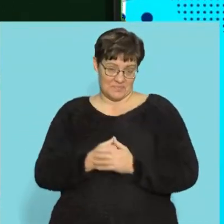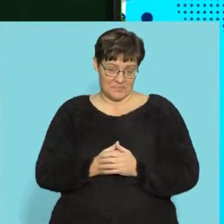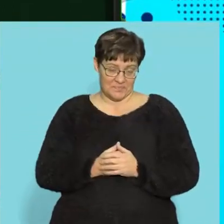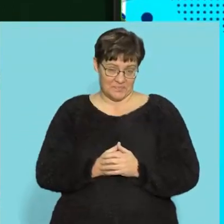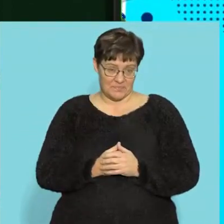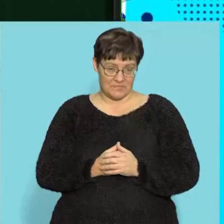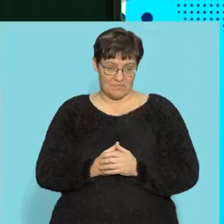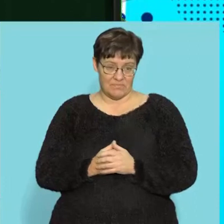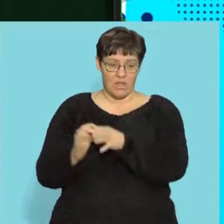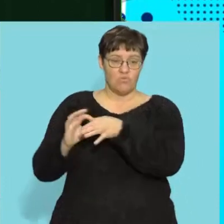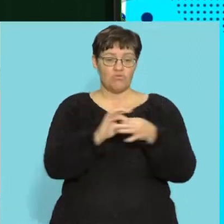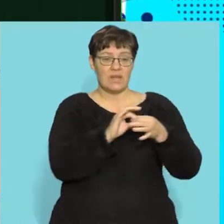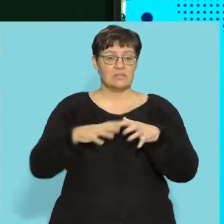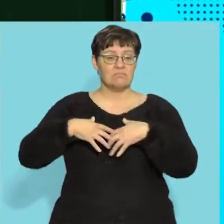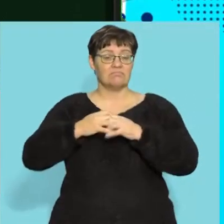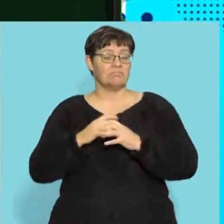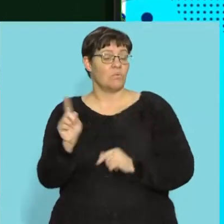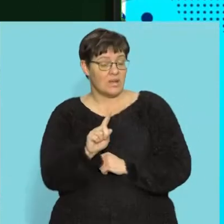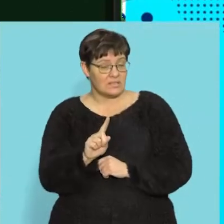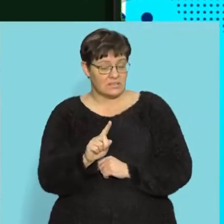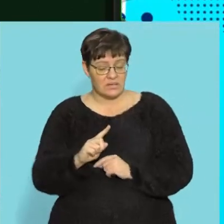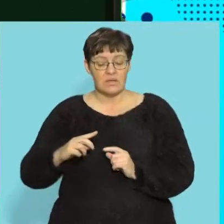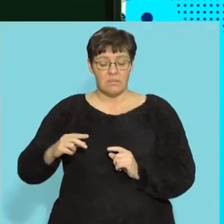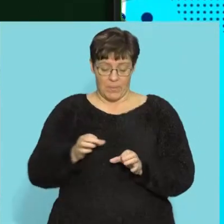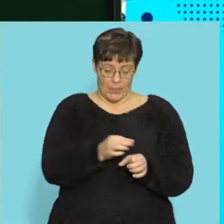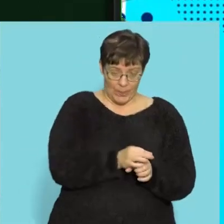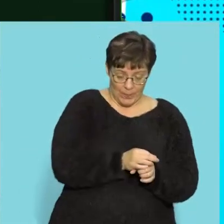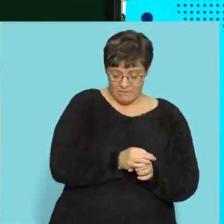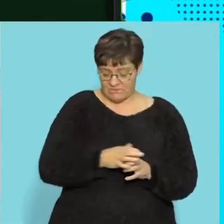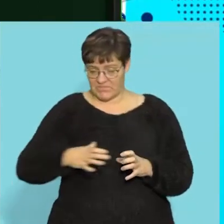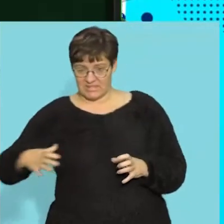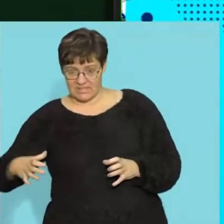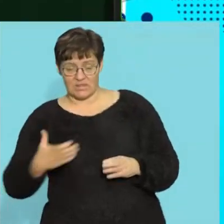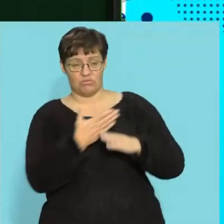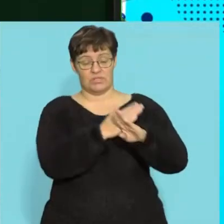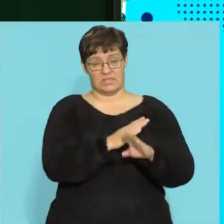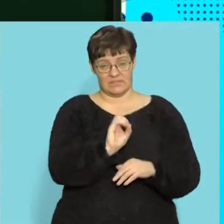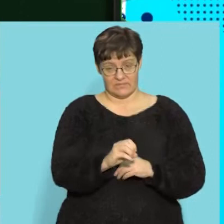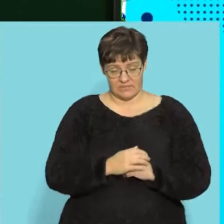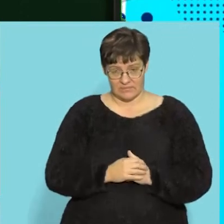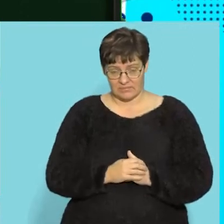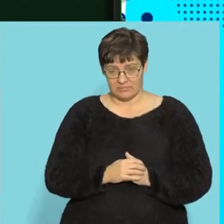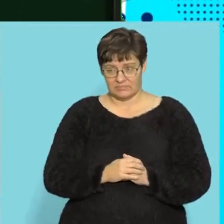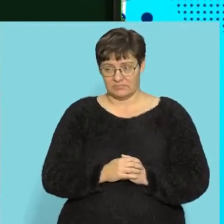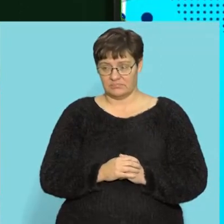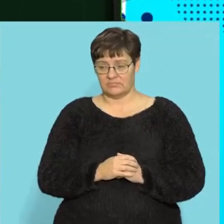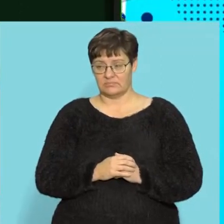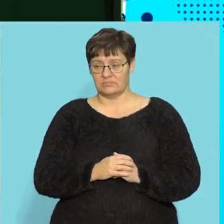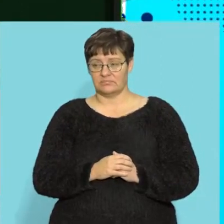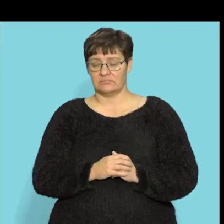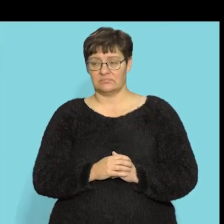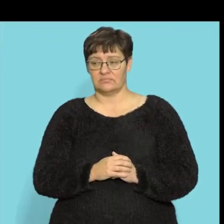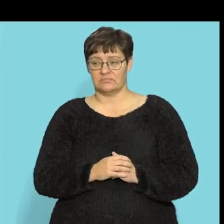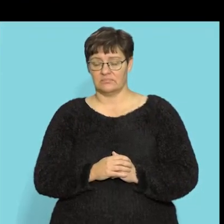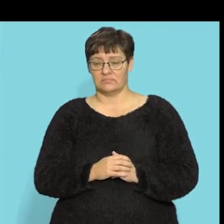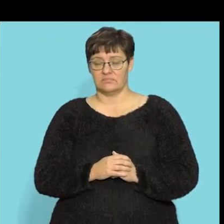Now, the relationship that we want to establish is between cross-sectional area and resistance. So in this case, we would agree